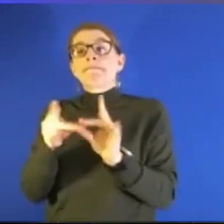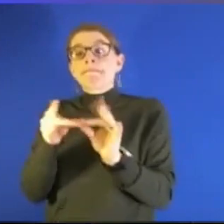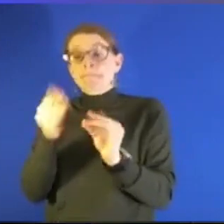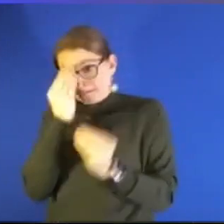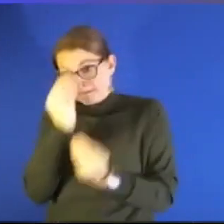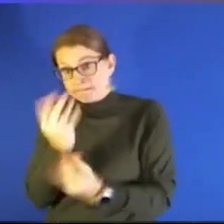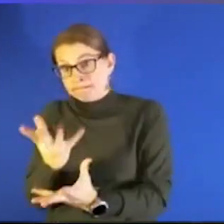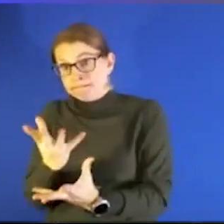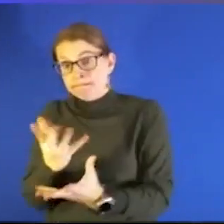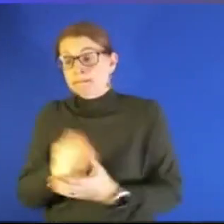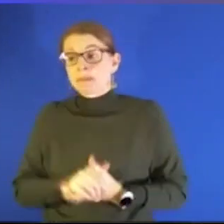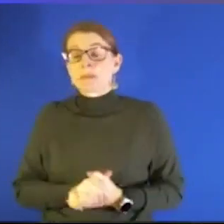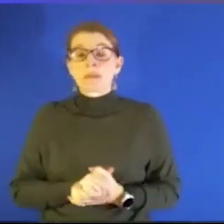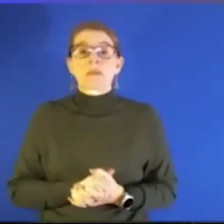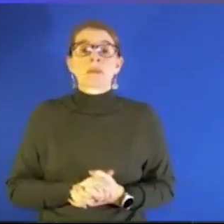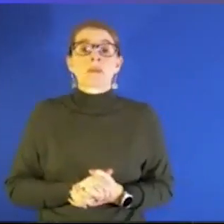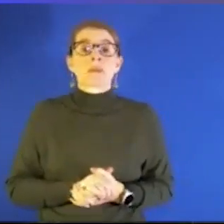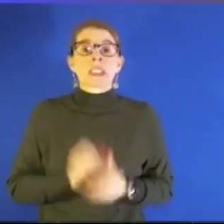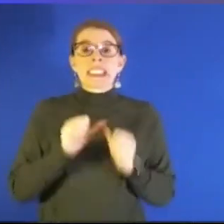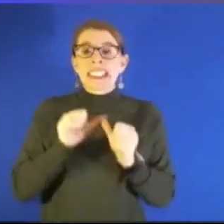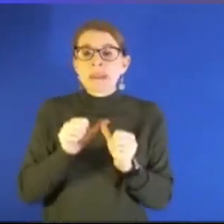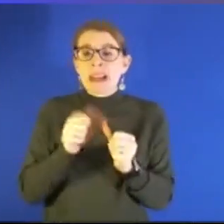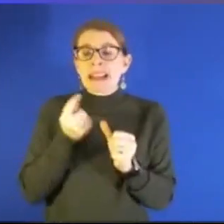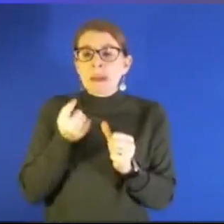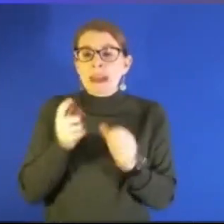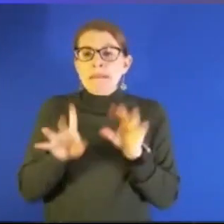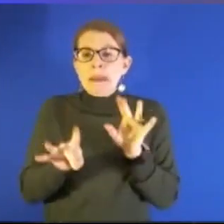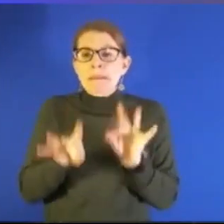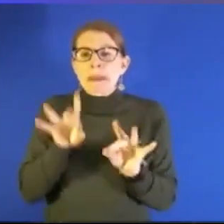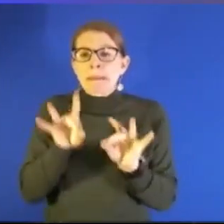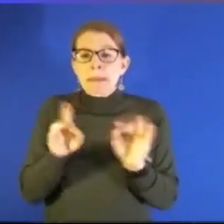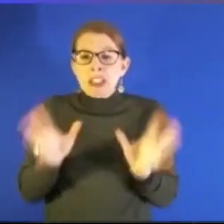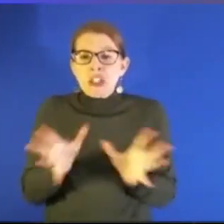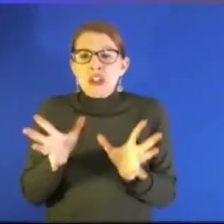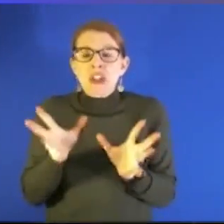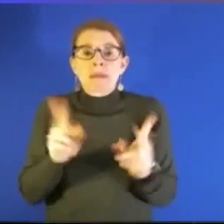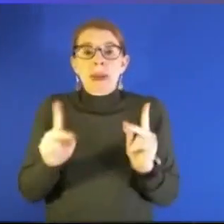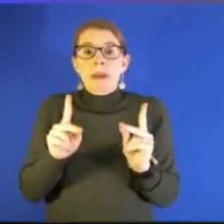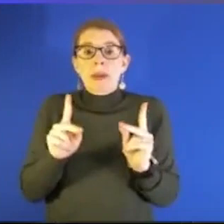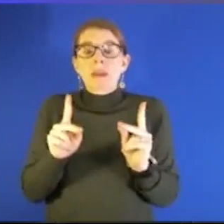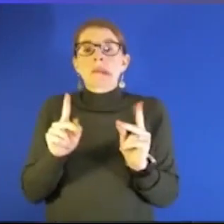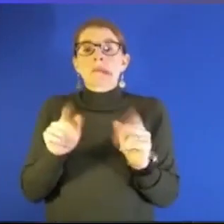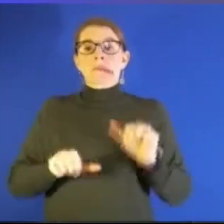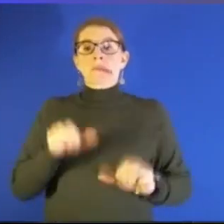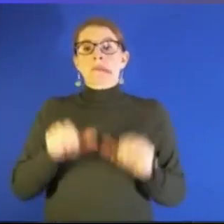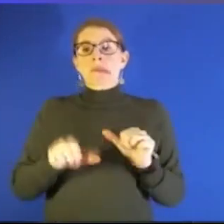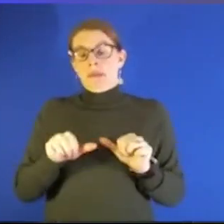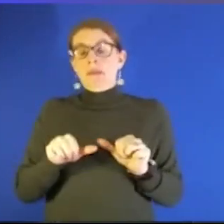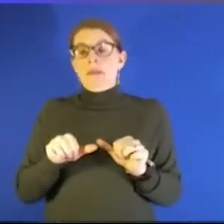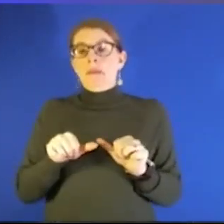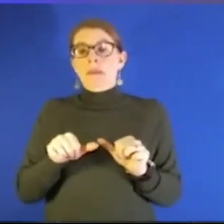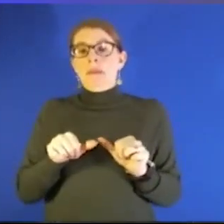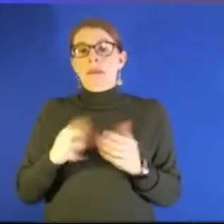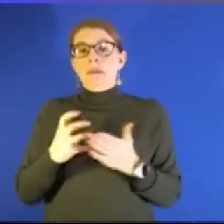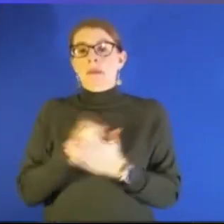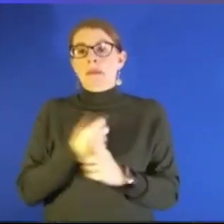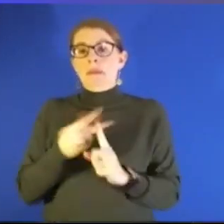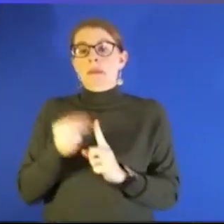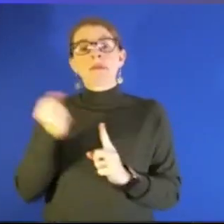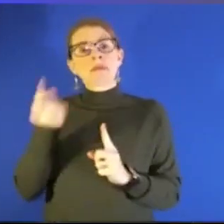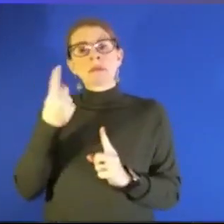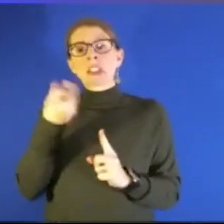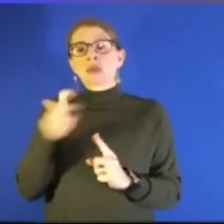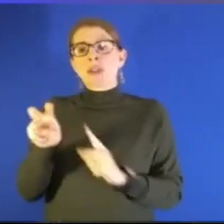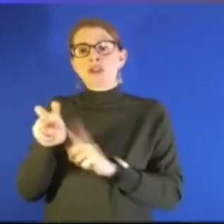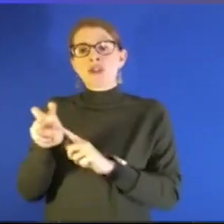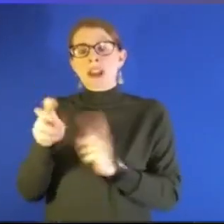and continue little by little to encourage those that might be holding out. We know that people make a transition. They understand